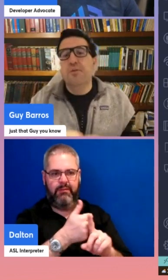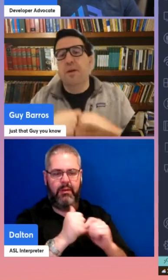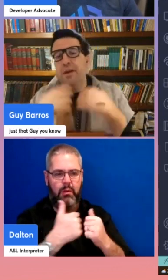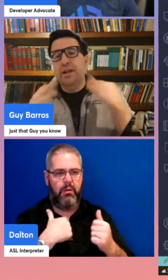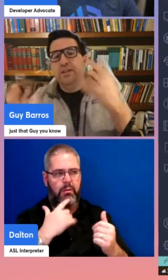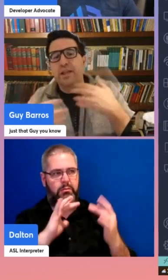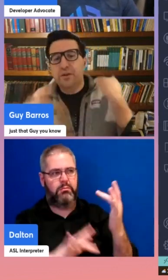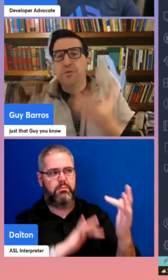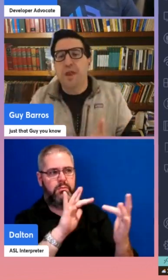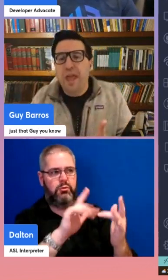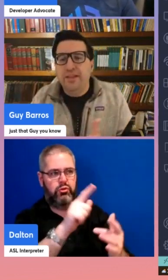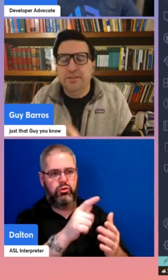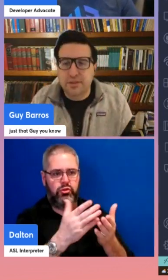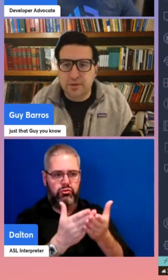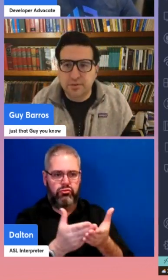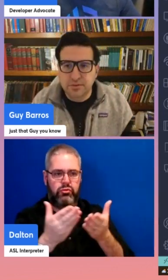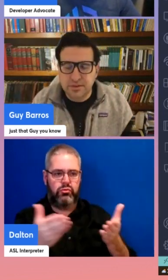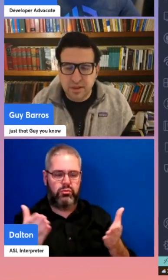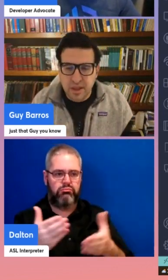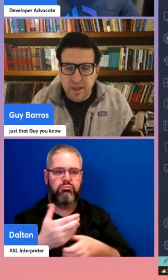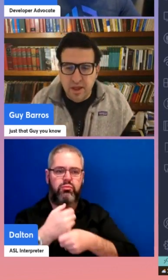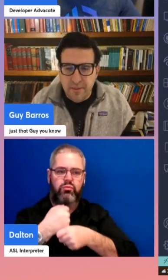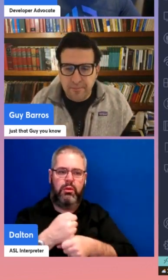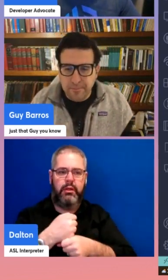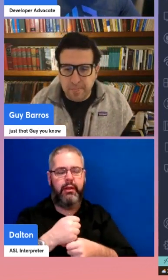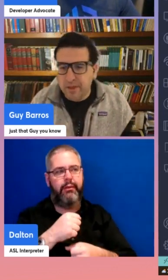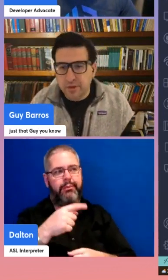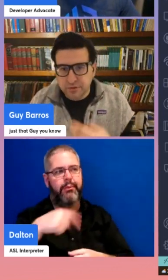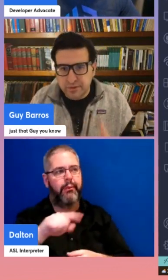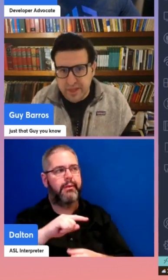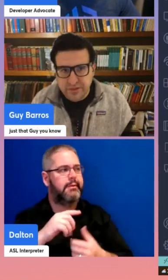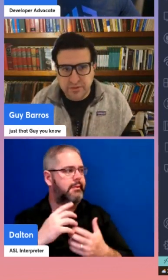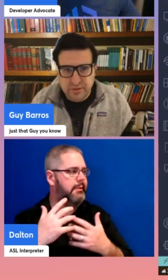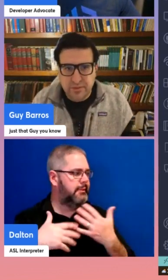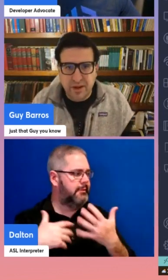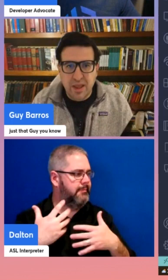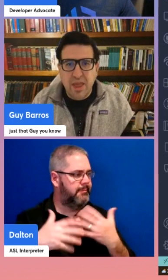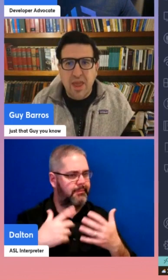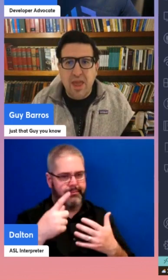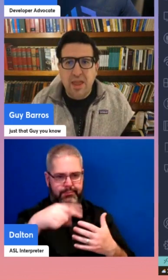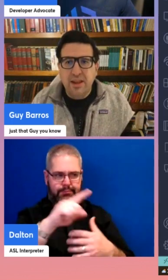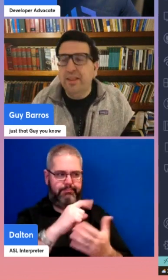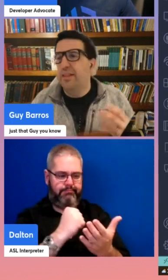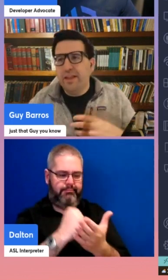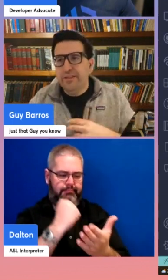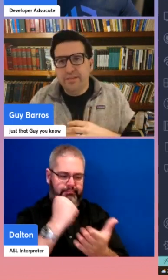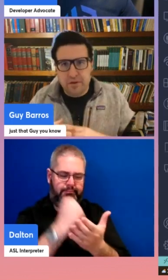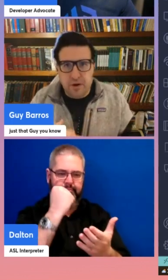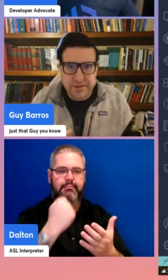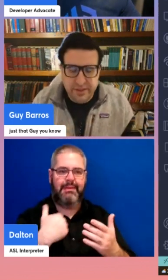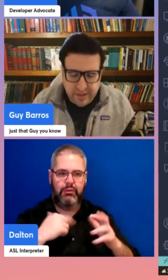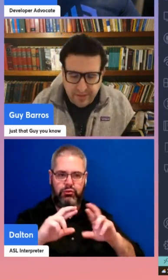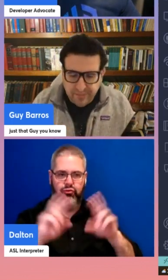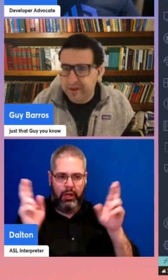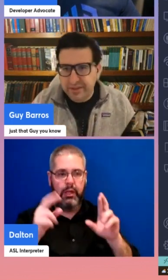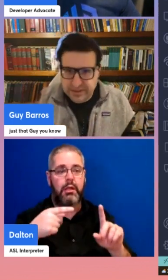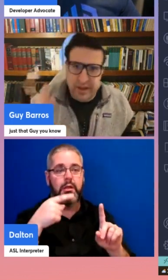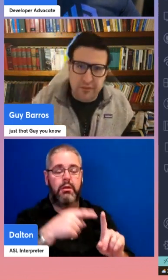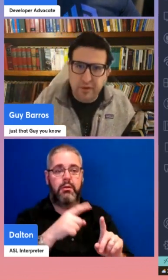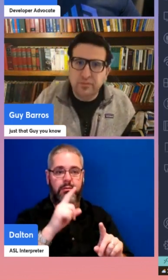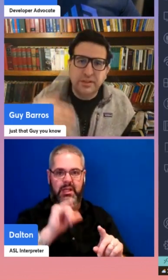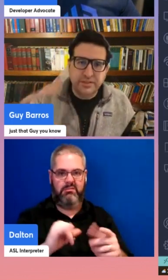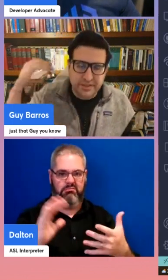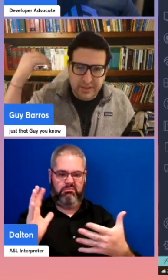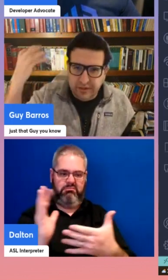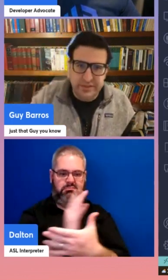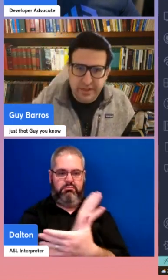resource where I'm gonna then create those credentials, right? And that's across the kind of, this is